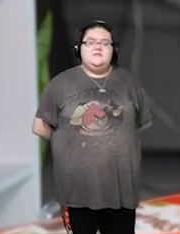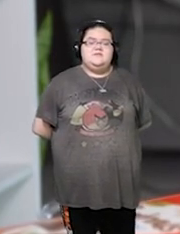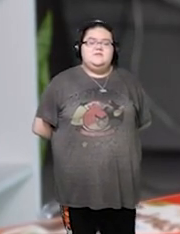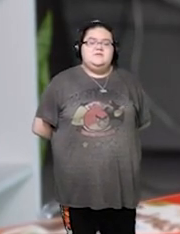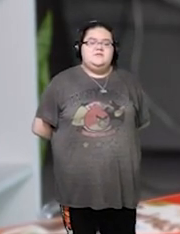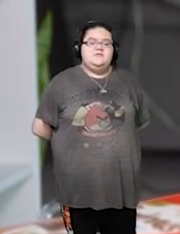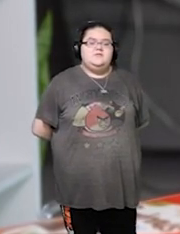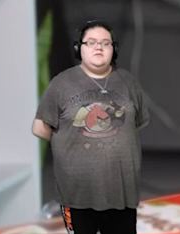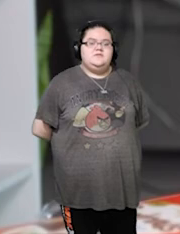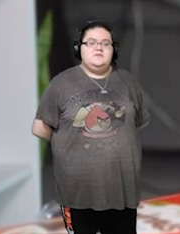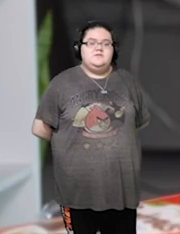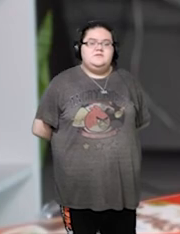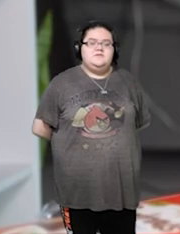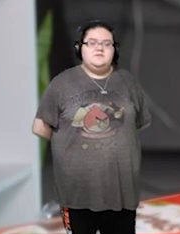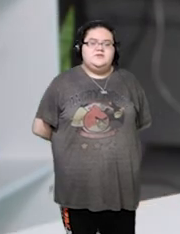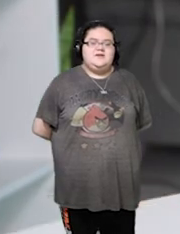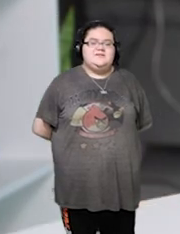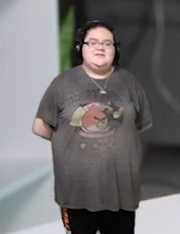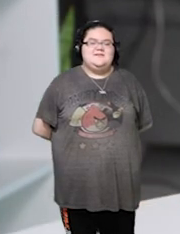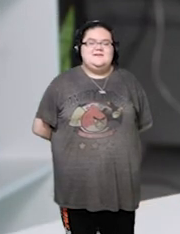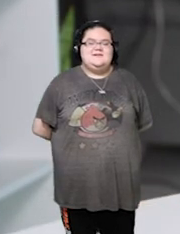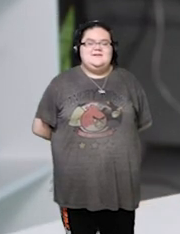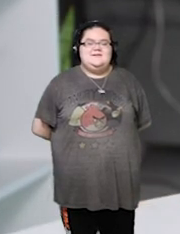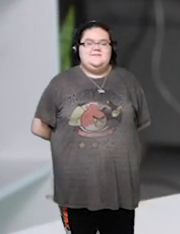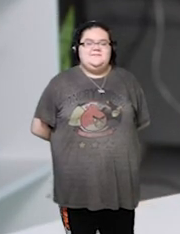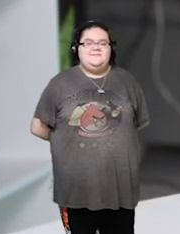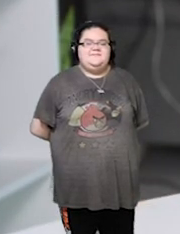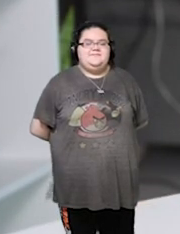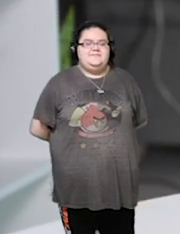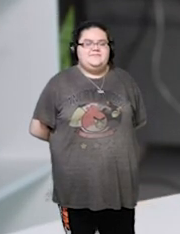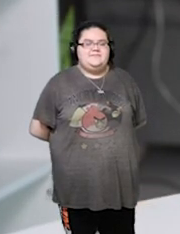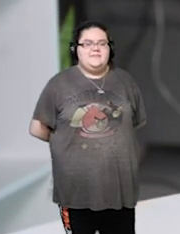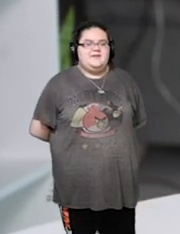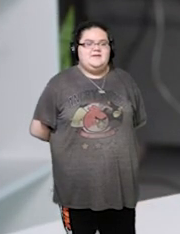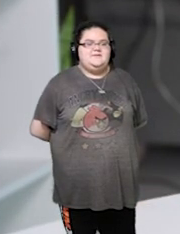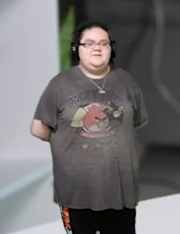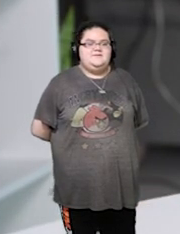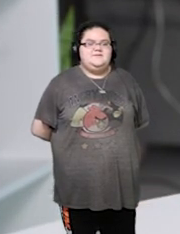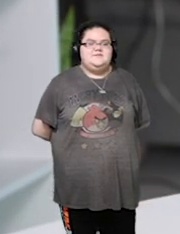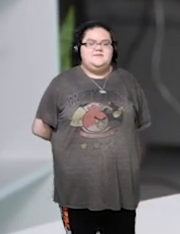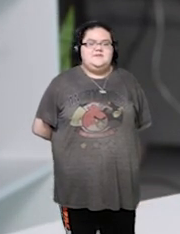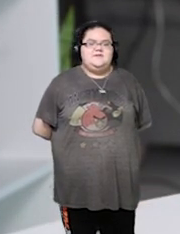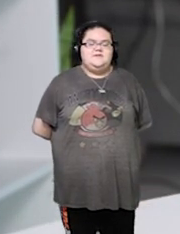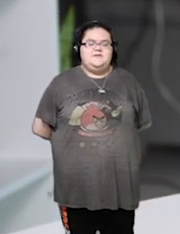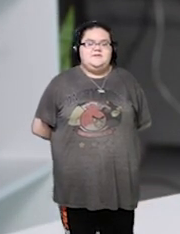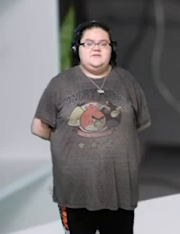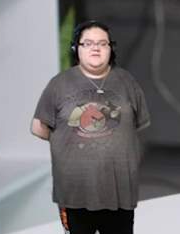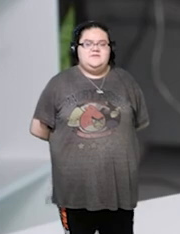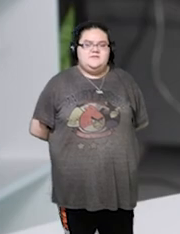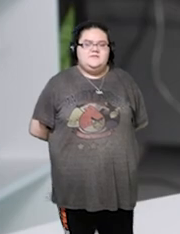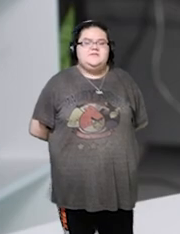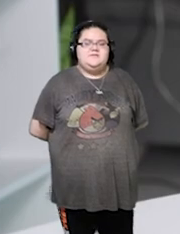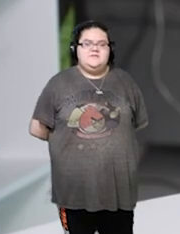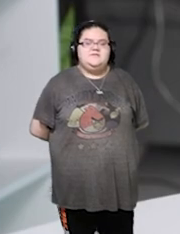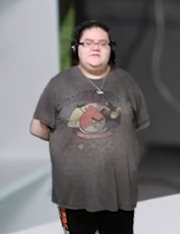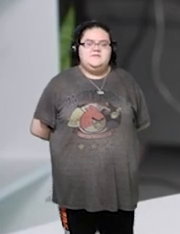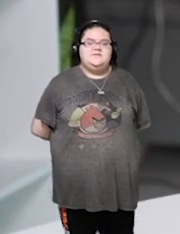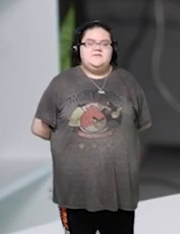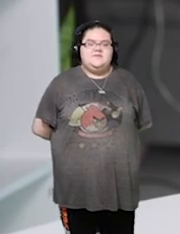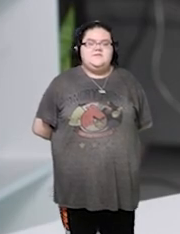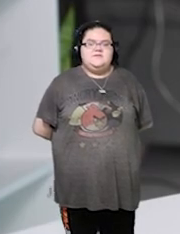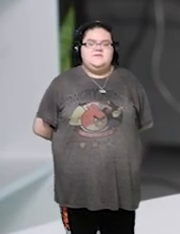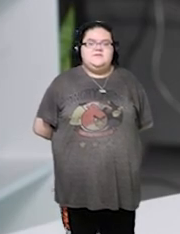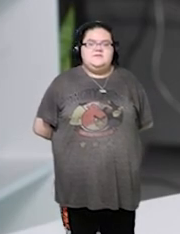pound? I can get three of these, one of these, about 70p. And we have these spirals hazelnut, which are £1.29 for all